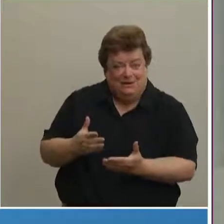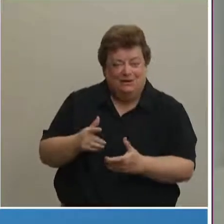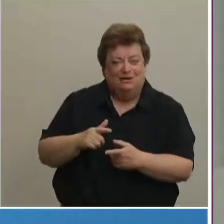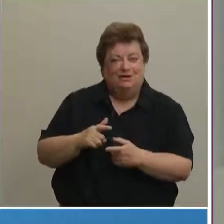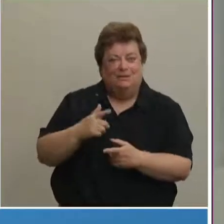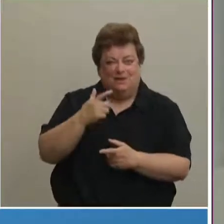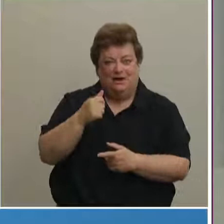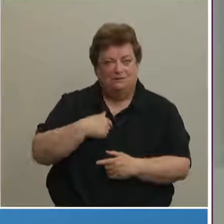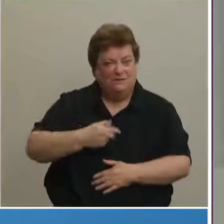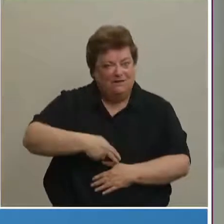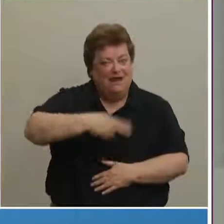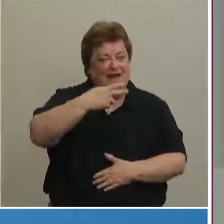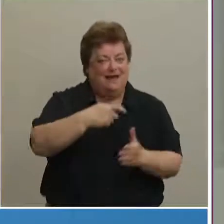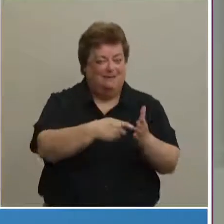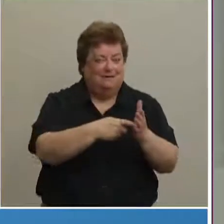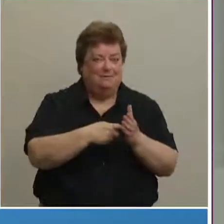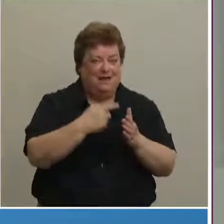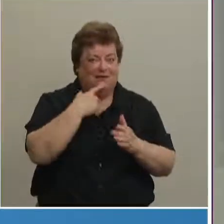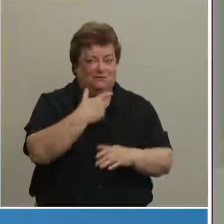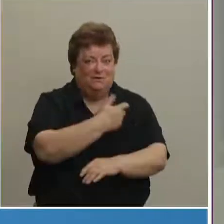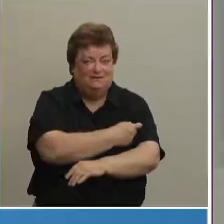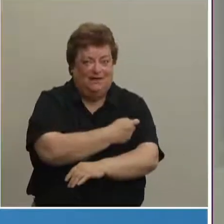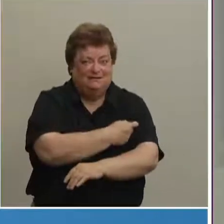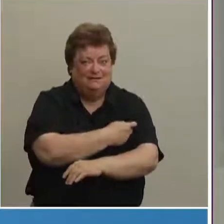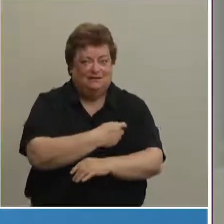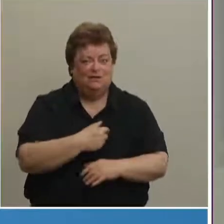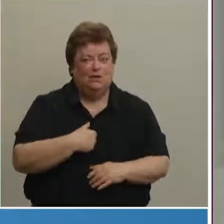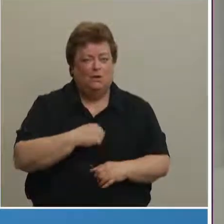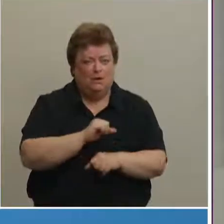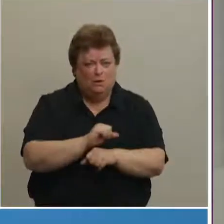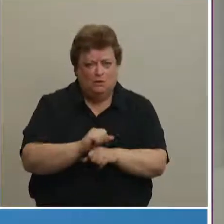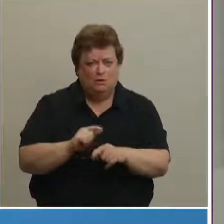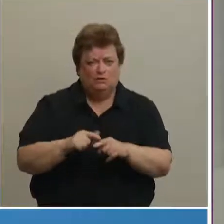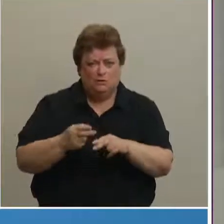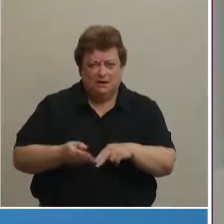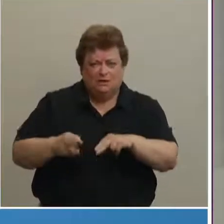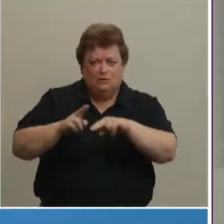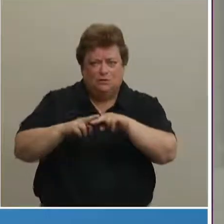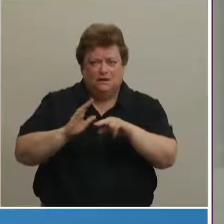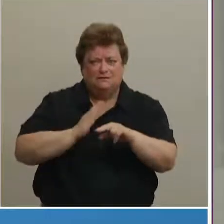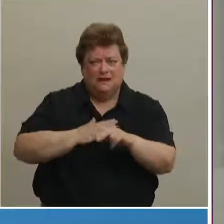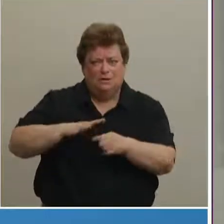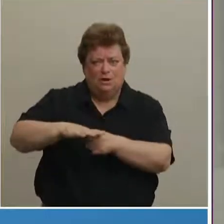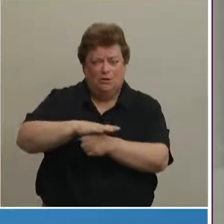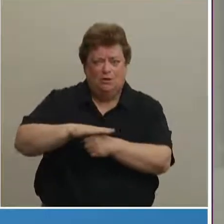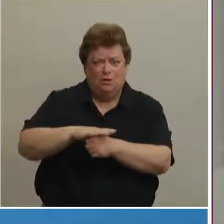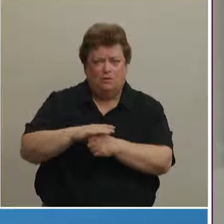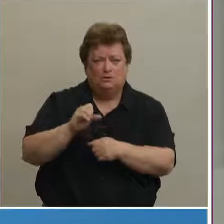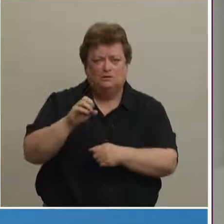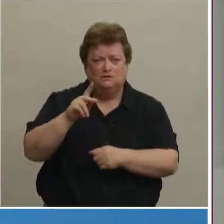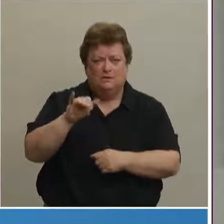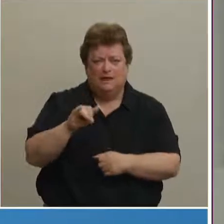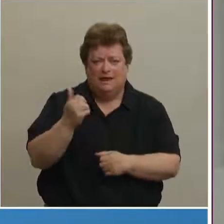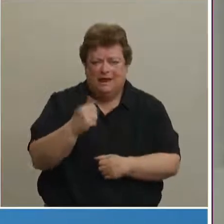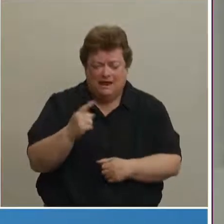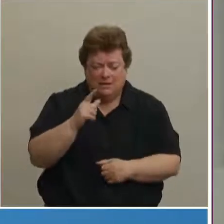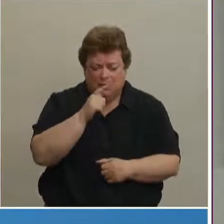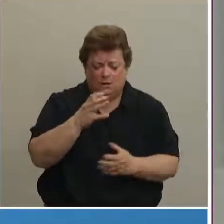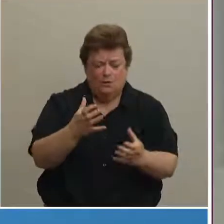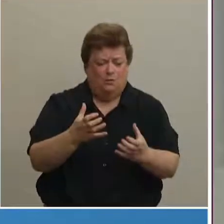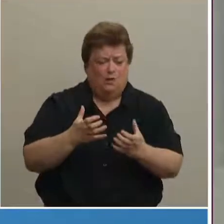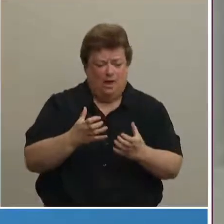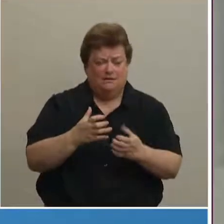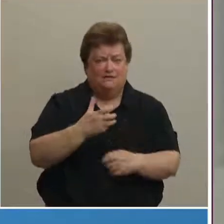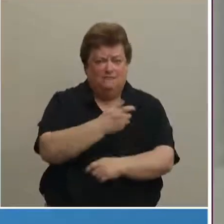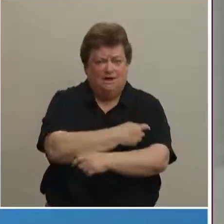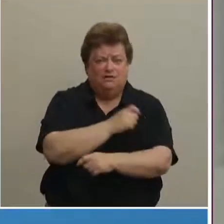is so high. In the meantime, as we work to increase our local supply, anyone who wishes to receive a vaccine should